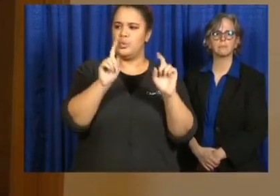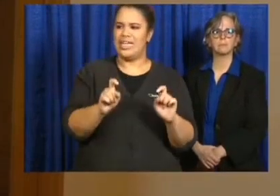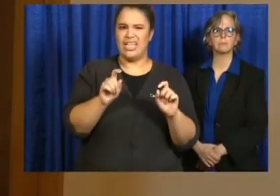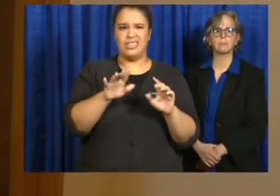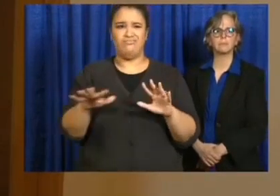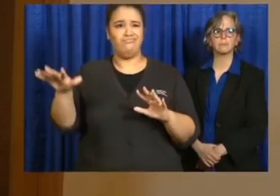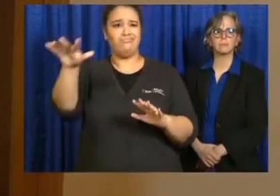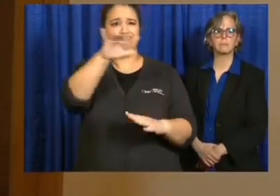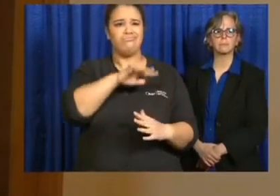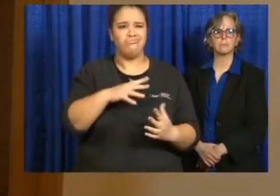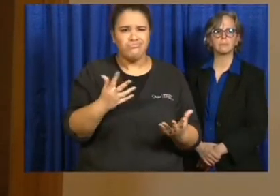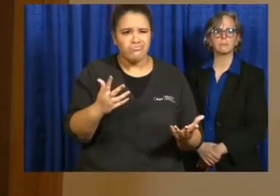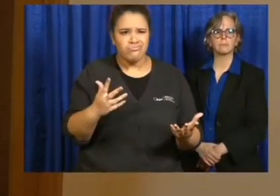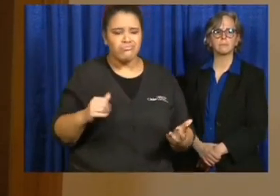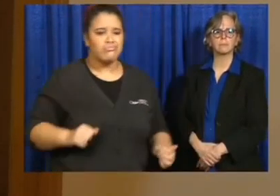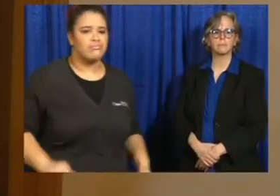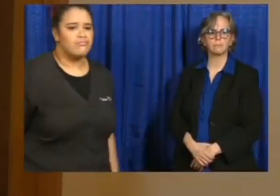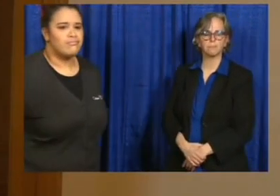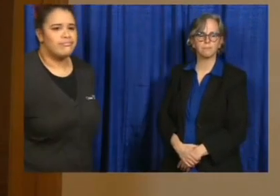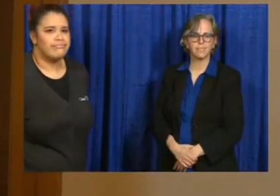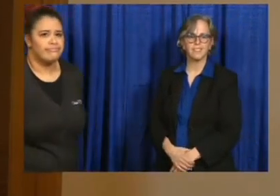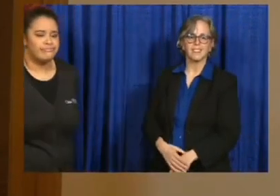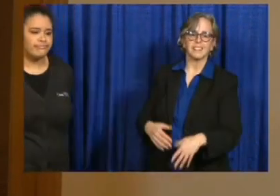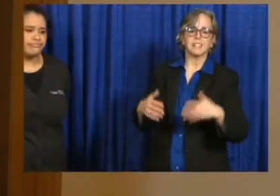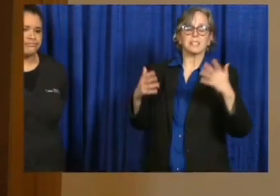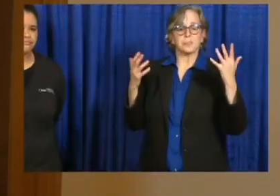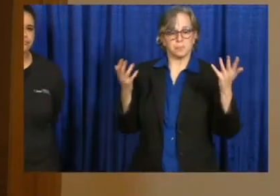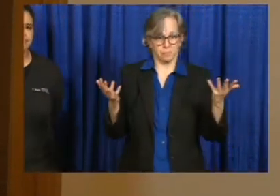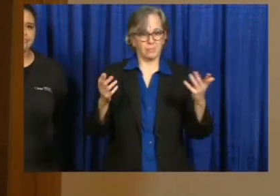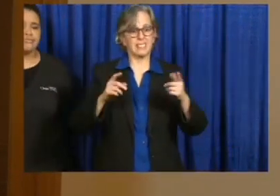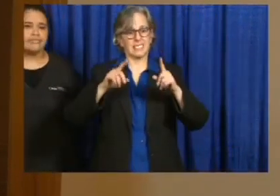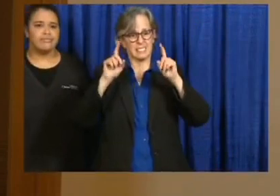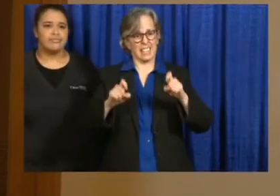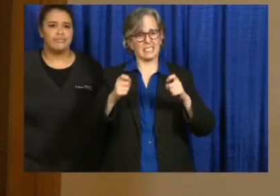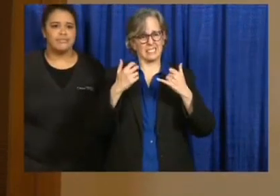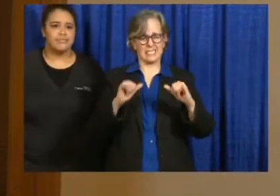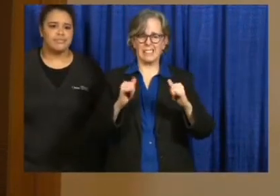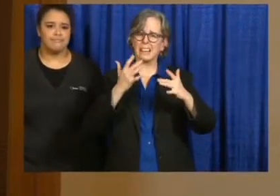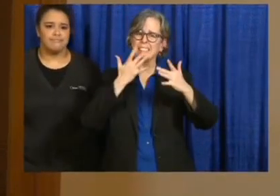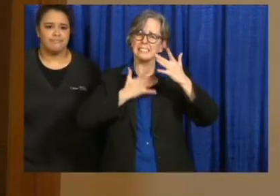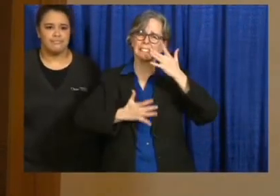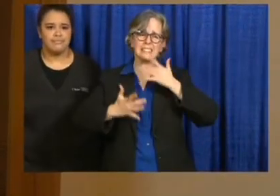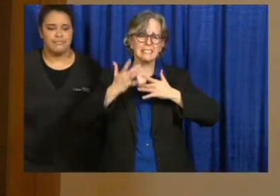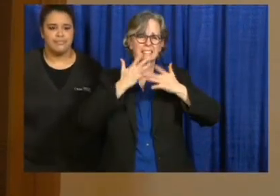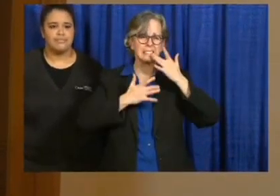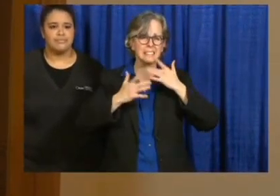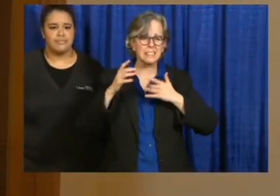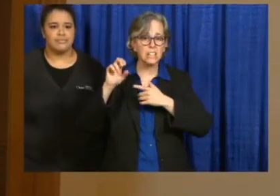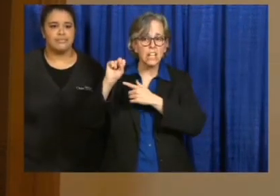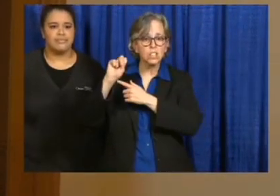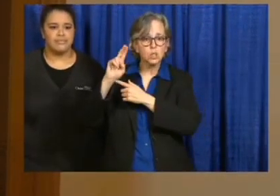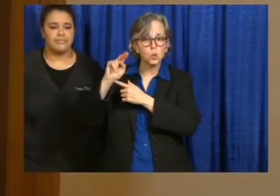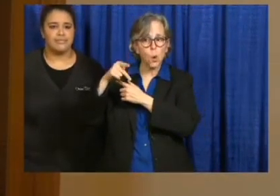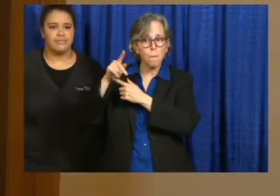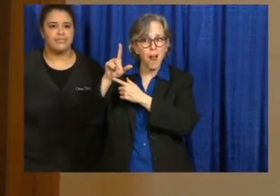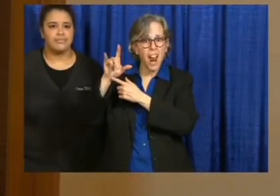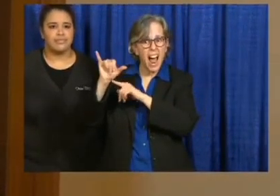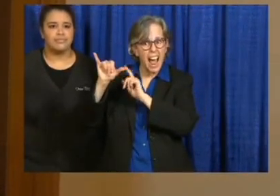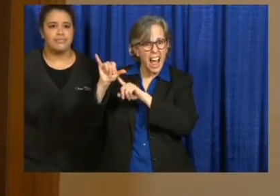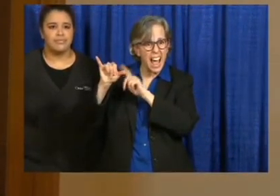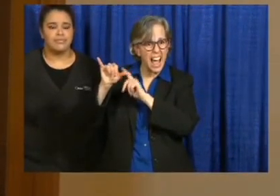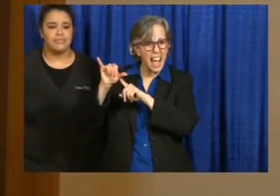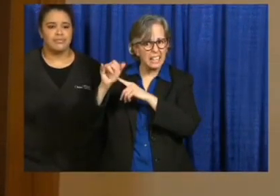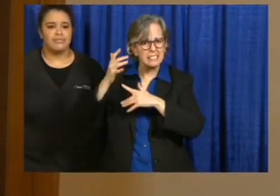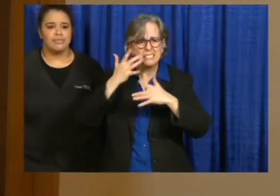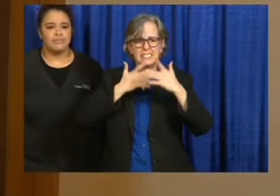So testing is still limited in its supply. We are maximizing